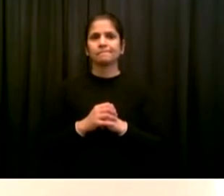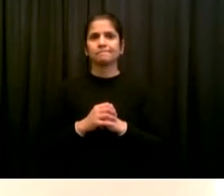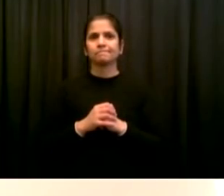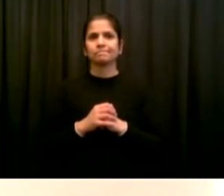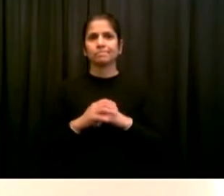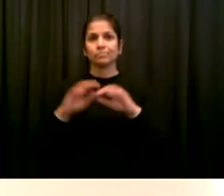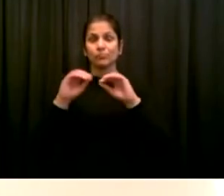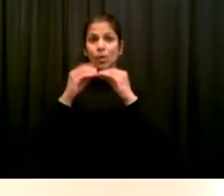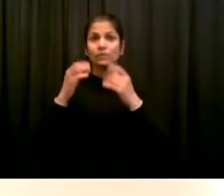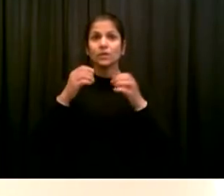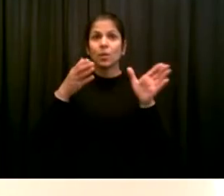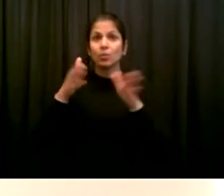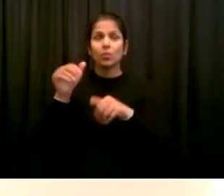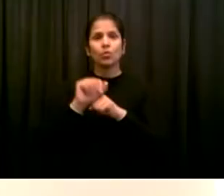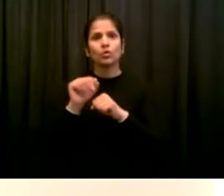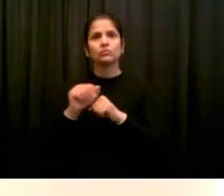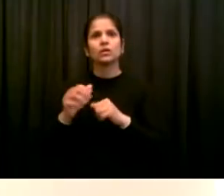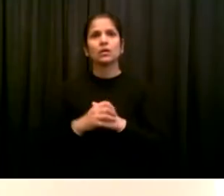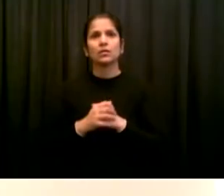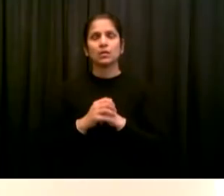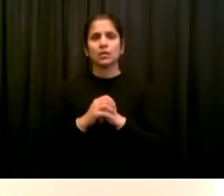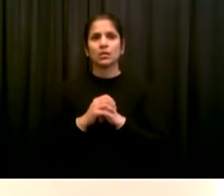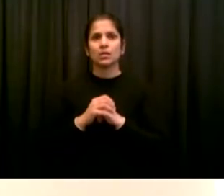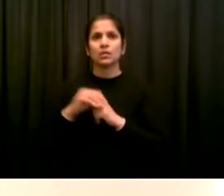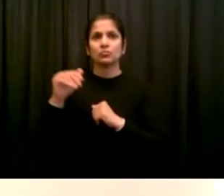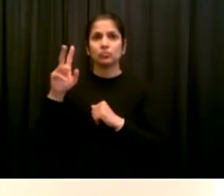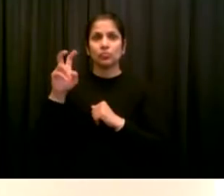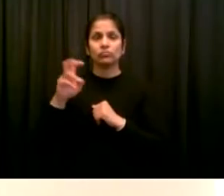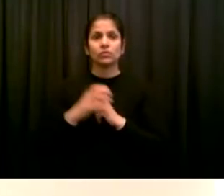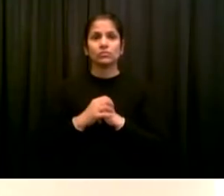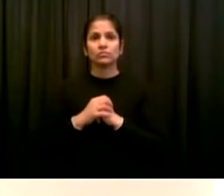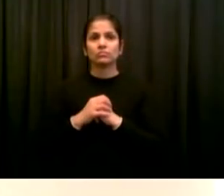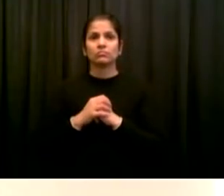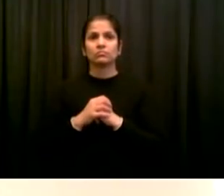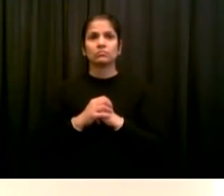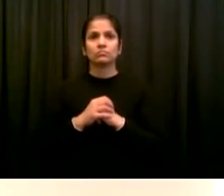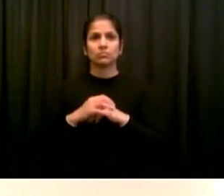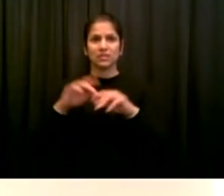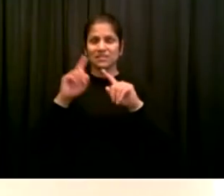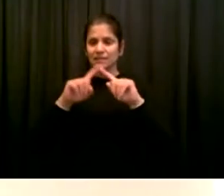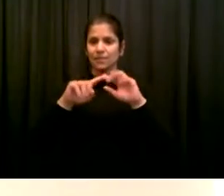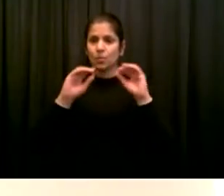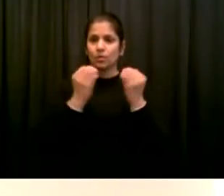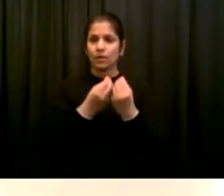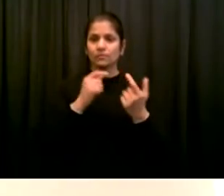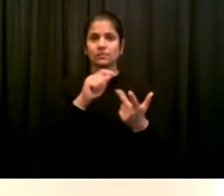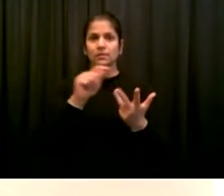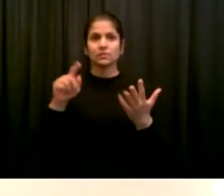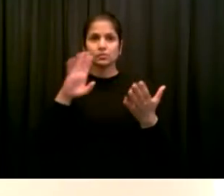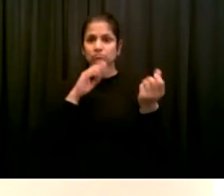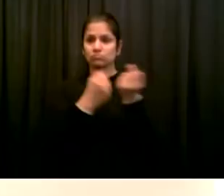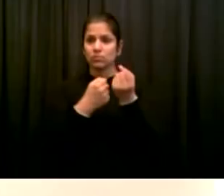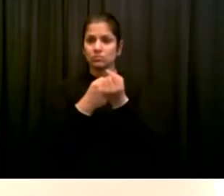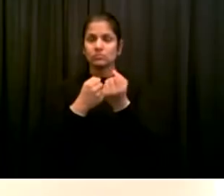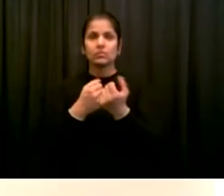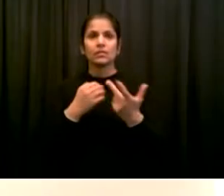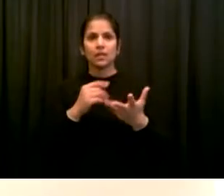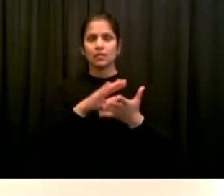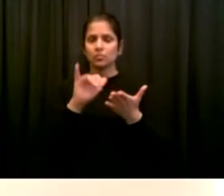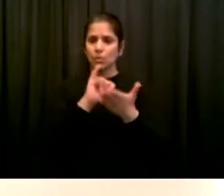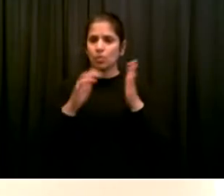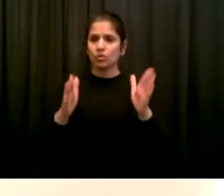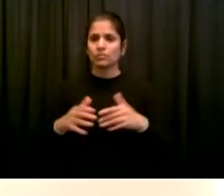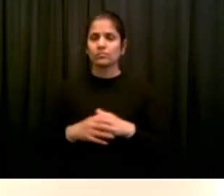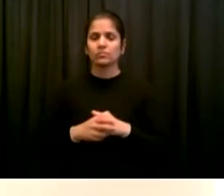faith-based organizations across the city of New York. And just a few years ago, I sat with leaders of these organizations and